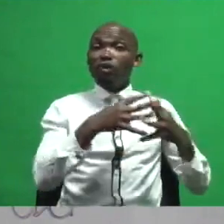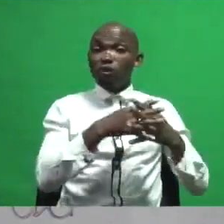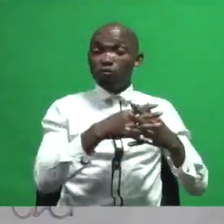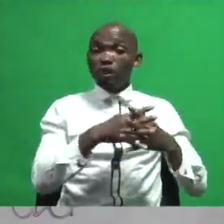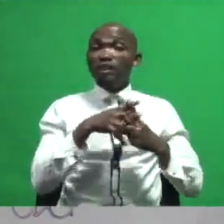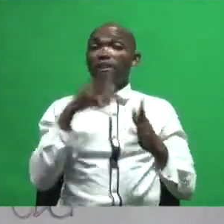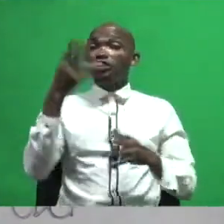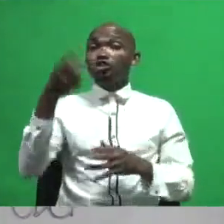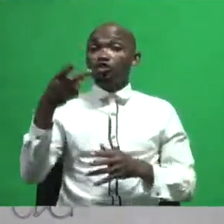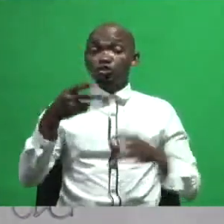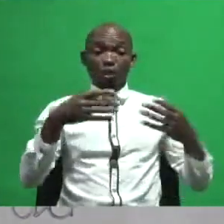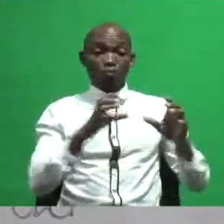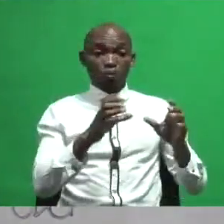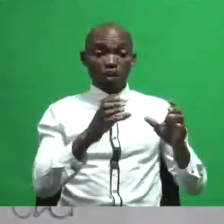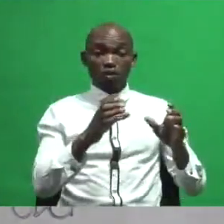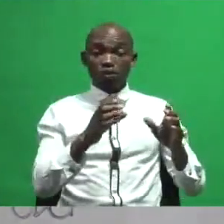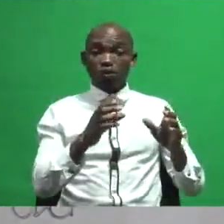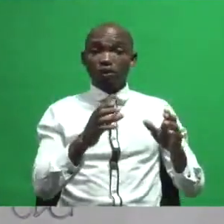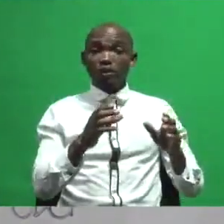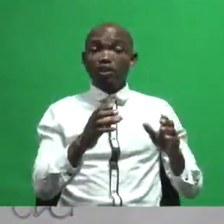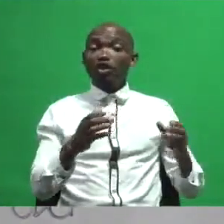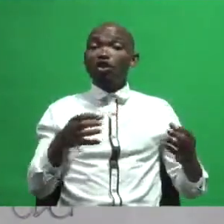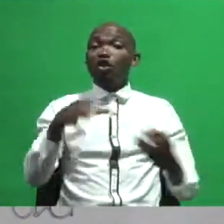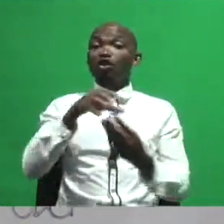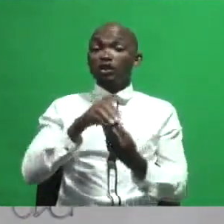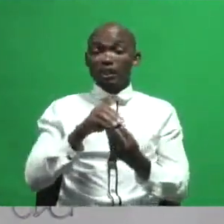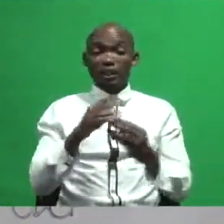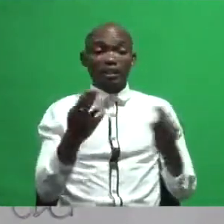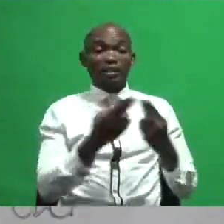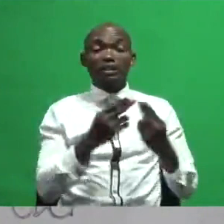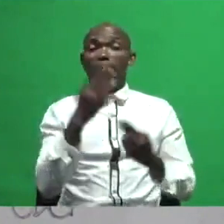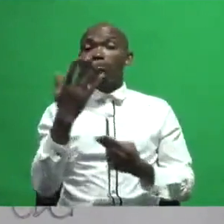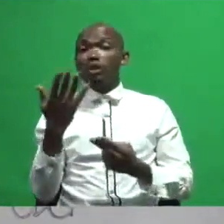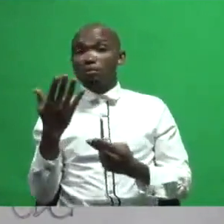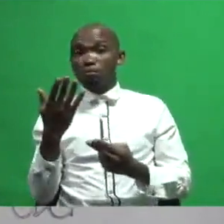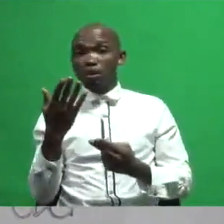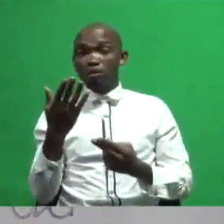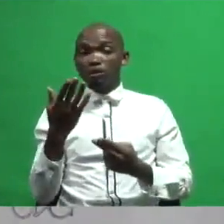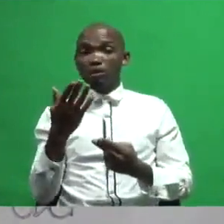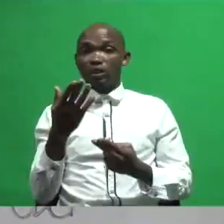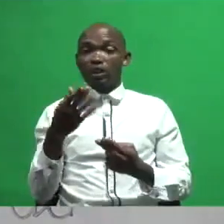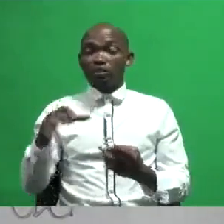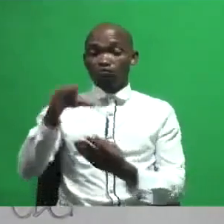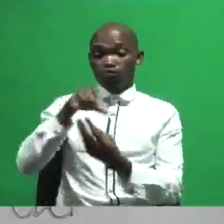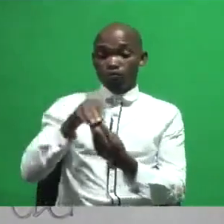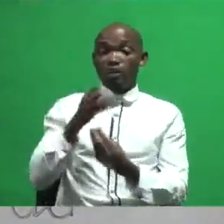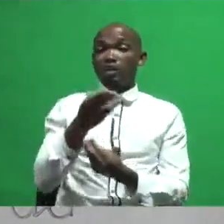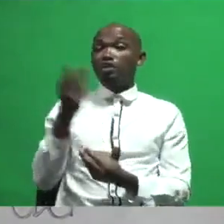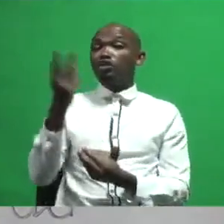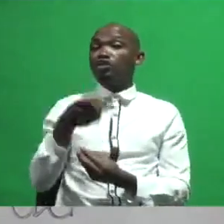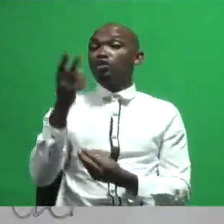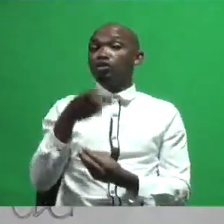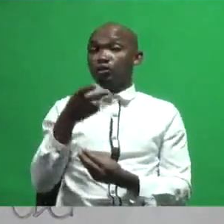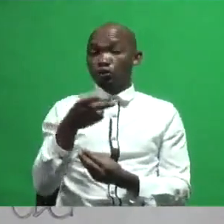formula, these 2 compounds contain the same number of atoms. Therefore, we conclude that